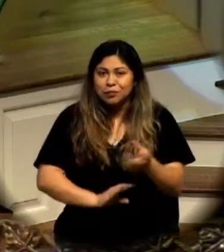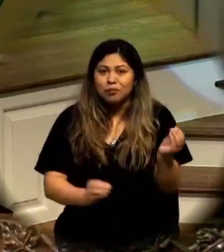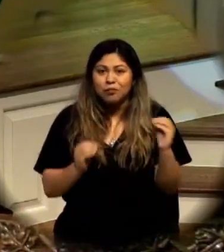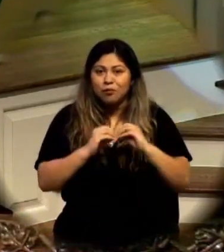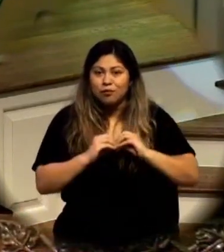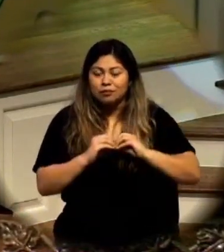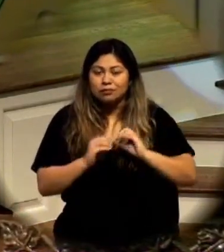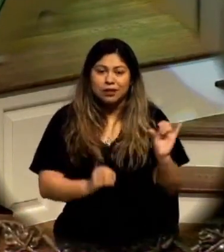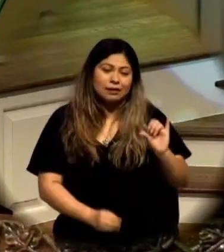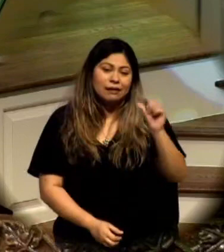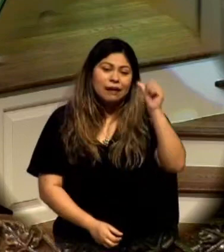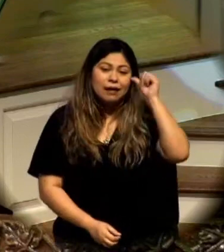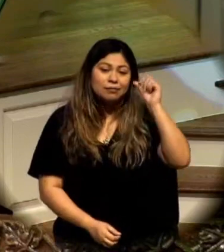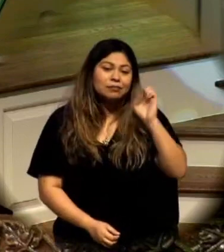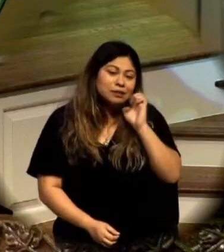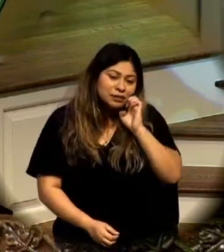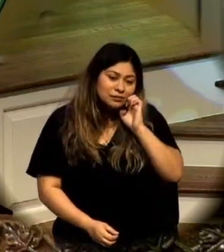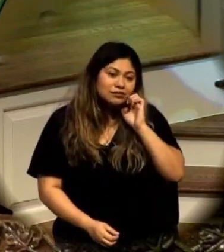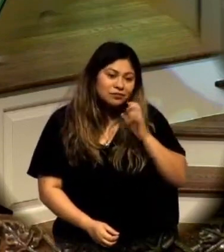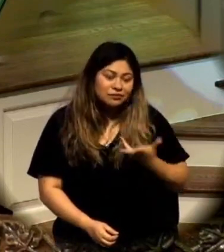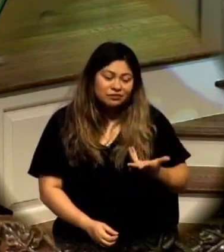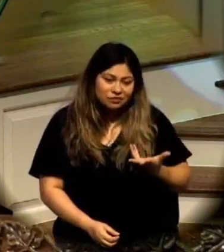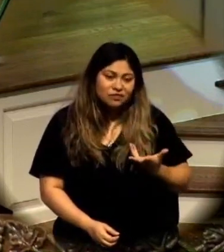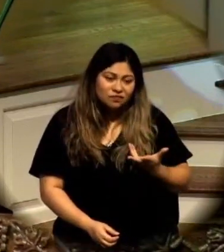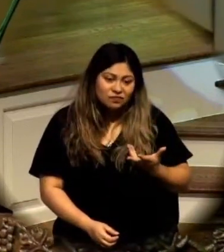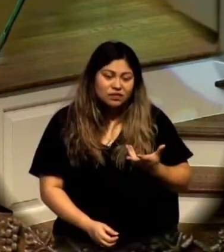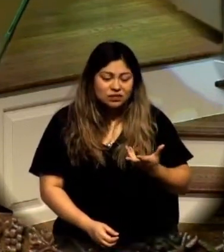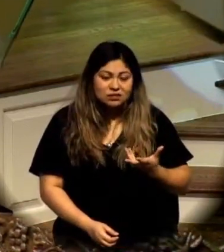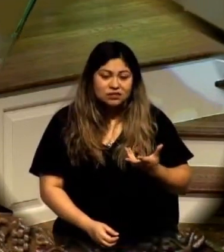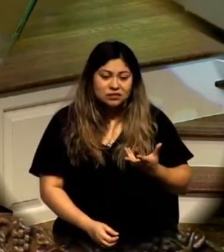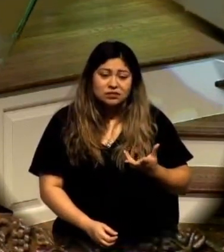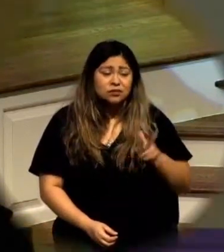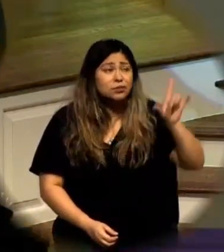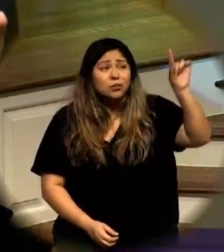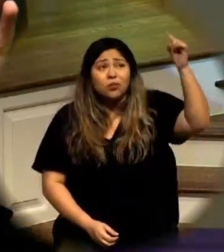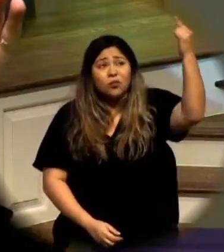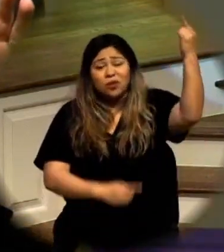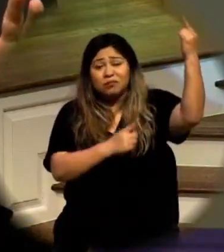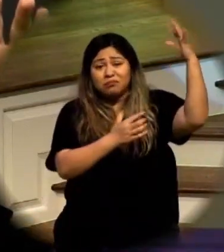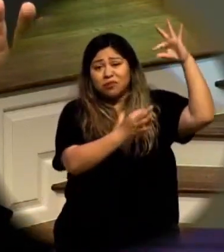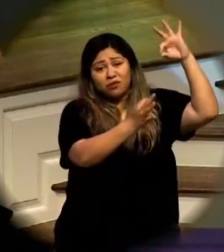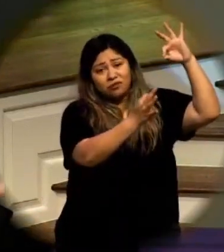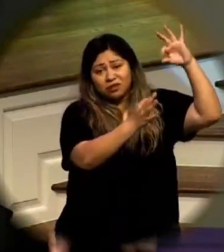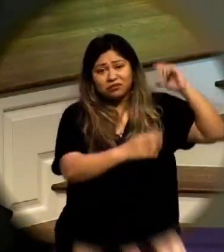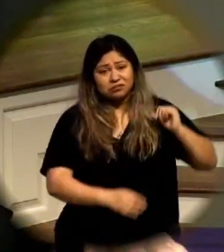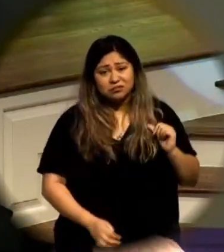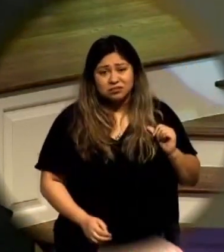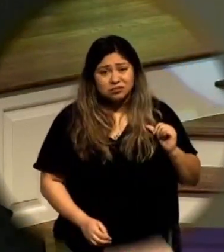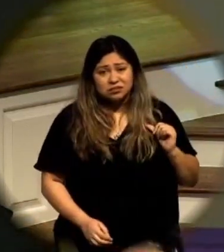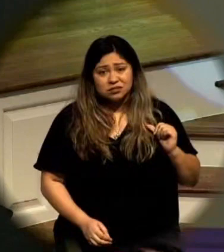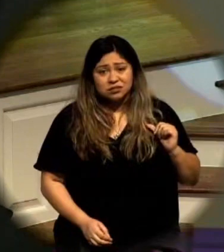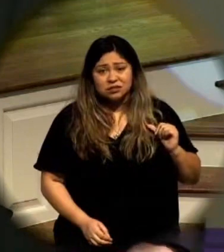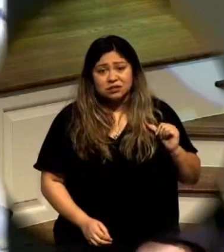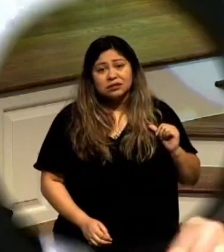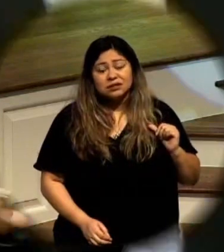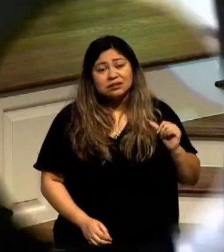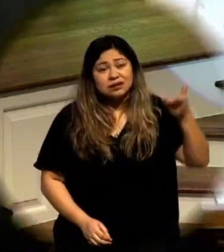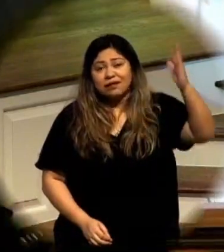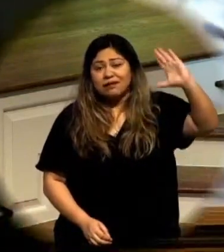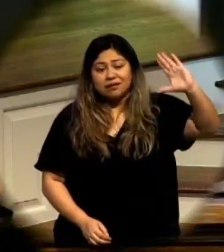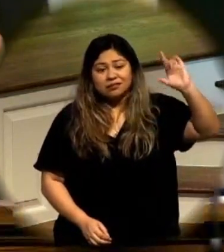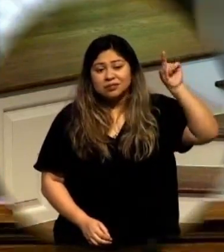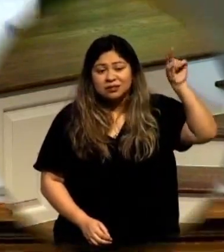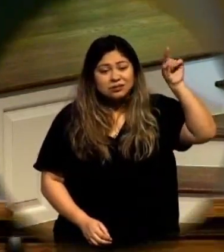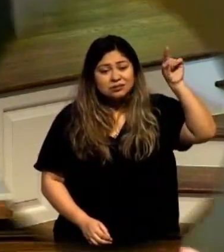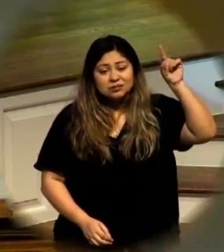not ours. Friends, there is only one perfect being in the universe, and that is God